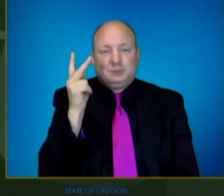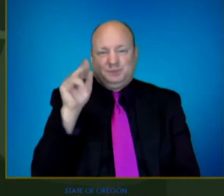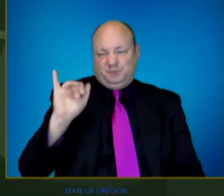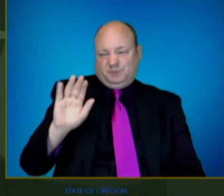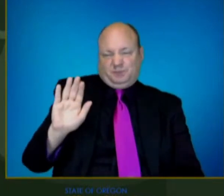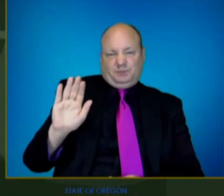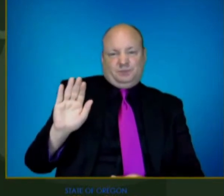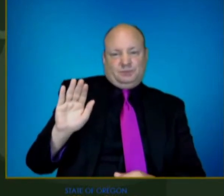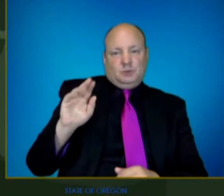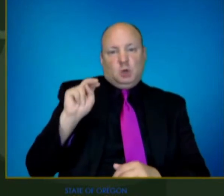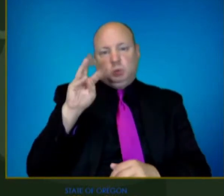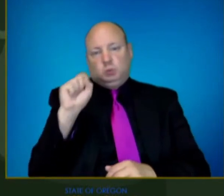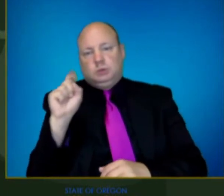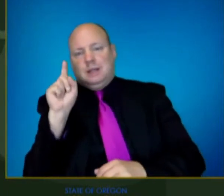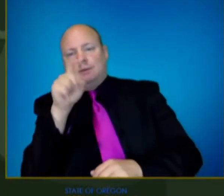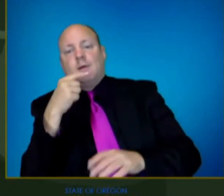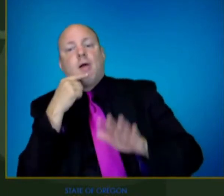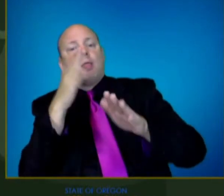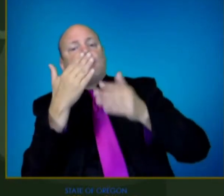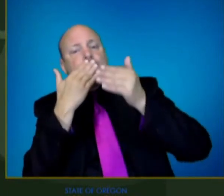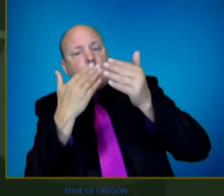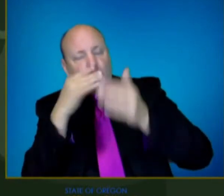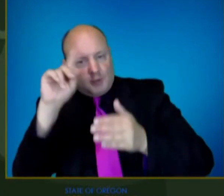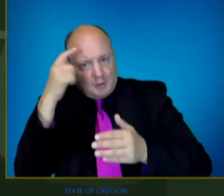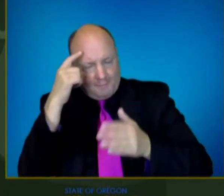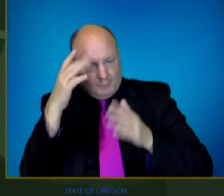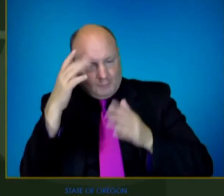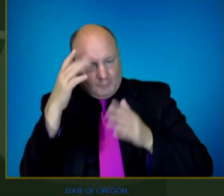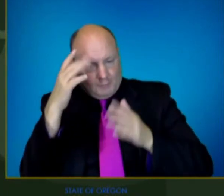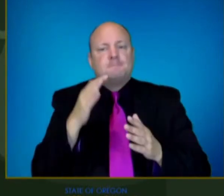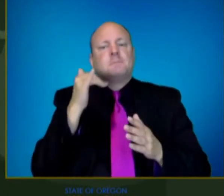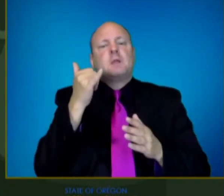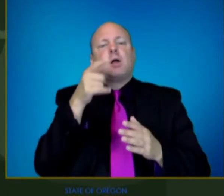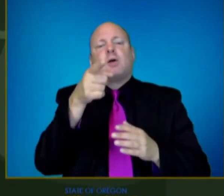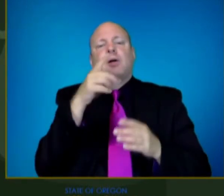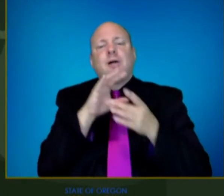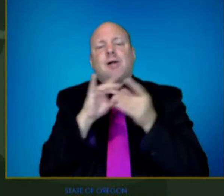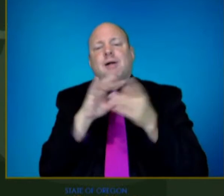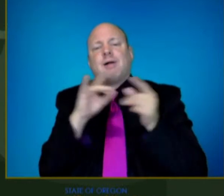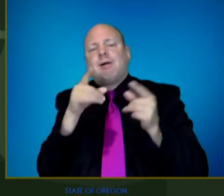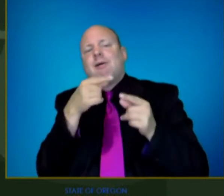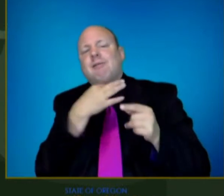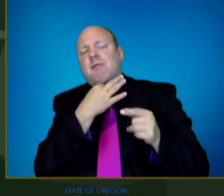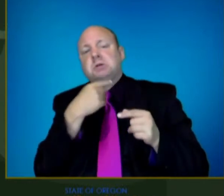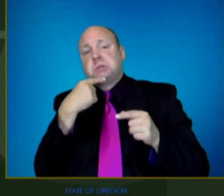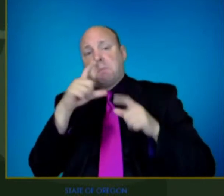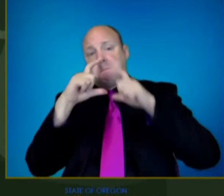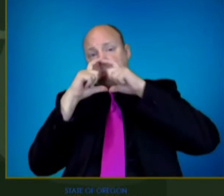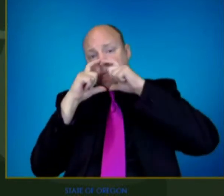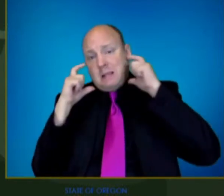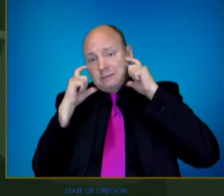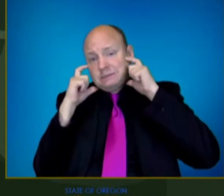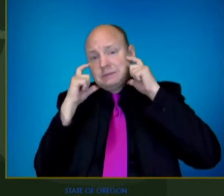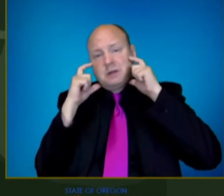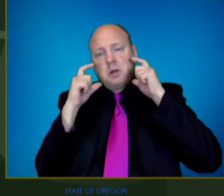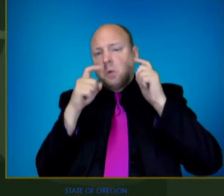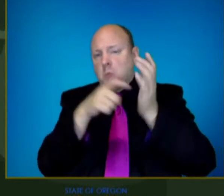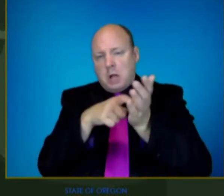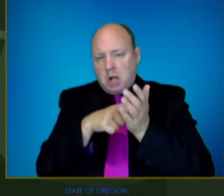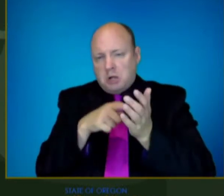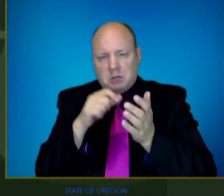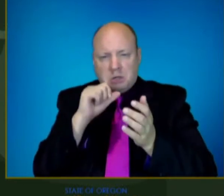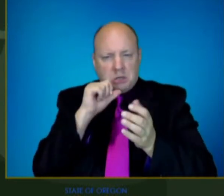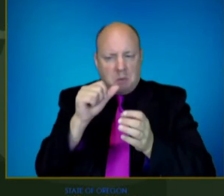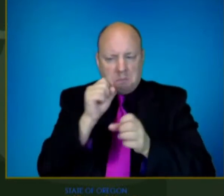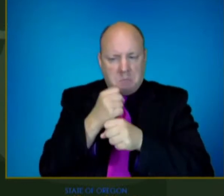if the mask requirement doesn't make a difference in the numbers, and if hundreds of thousands of Oregonians are still